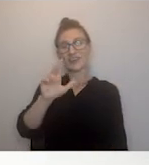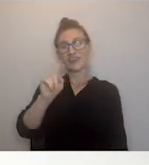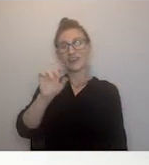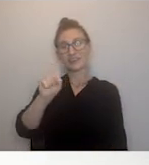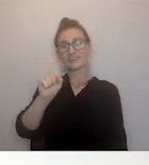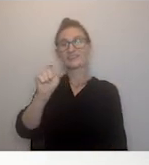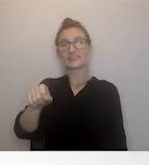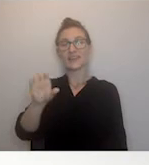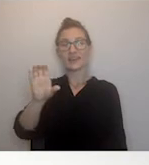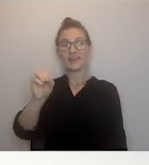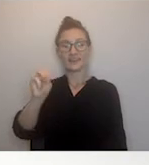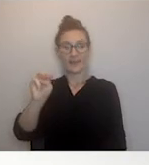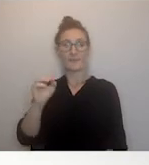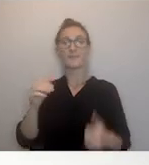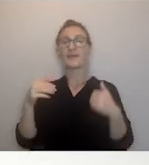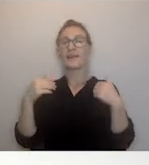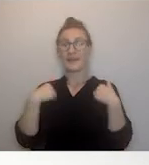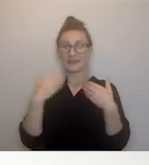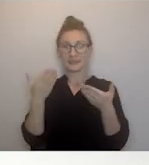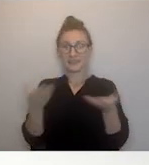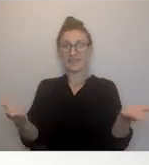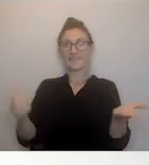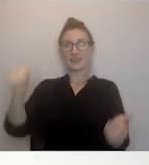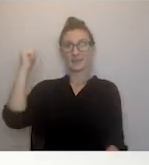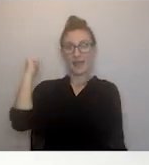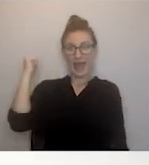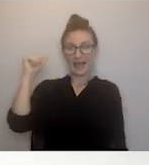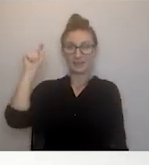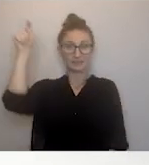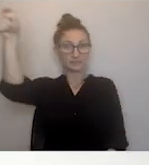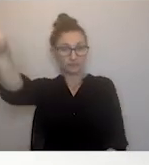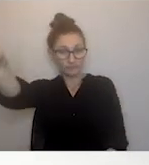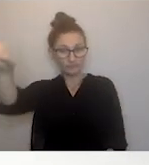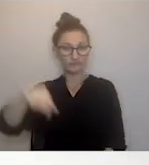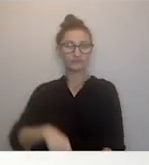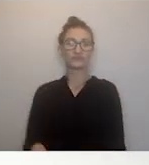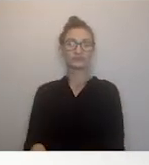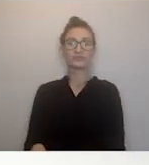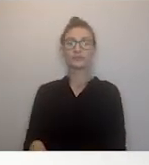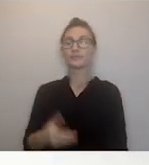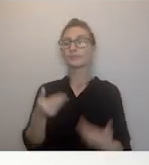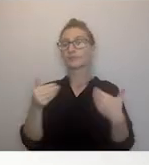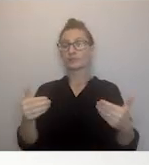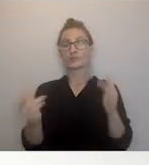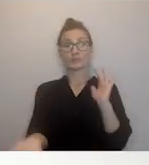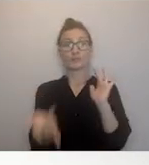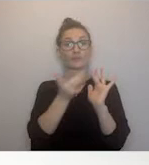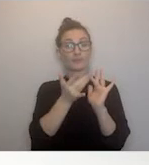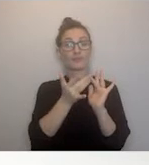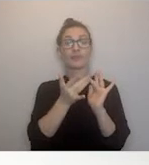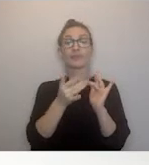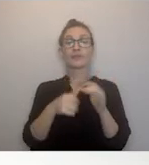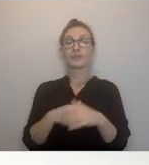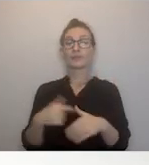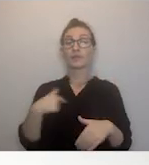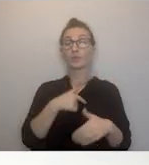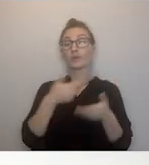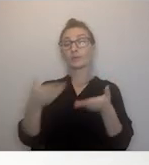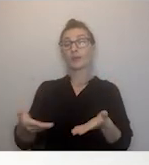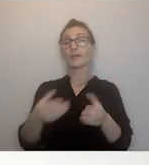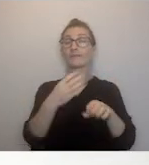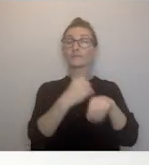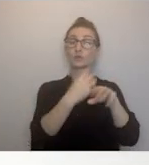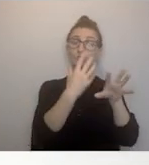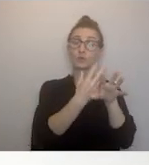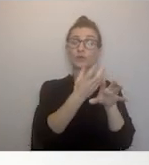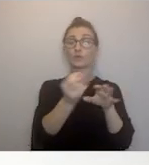school@cfcarts.com. I have stuff in the back of the classroom as well today. Feel free to connect with us. We do bring virtual and